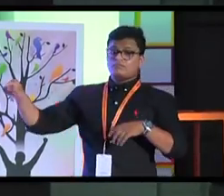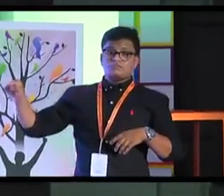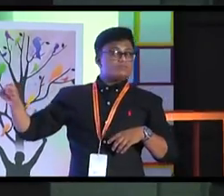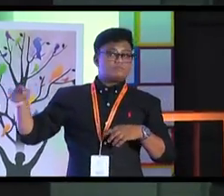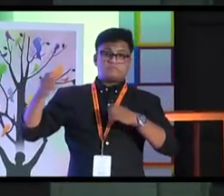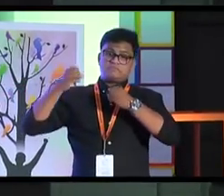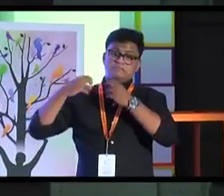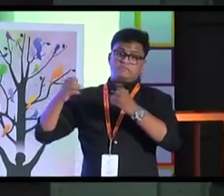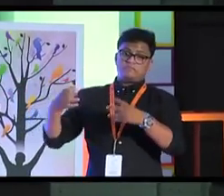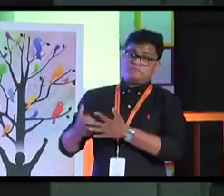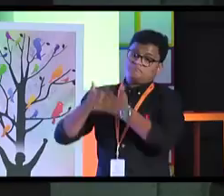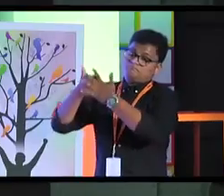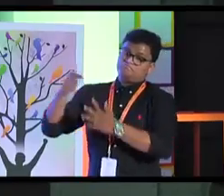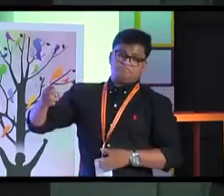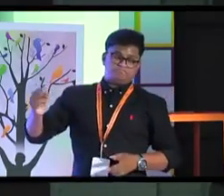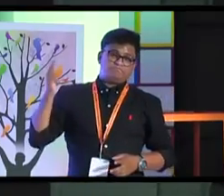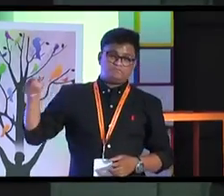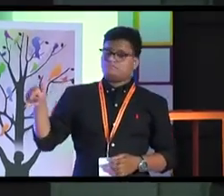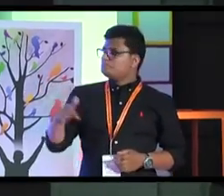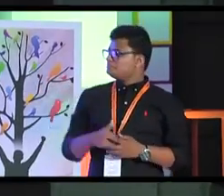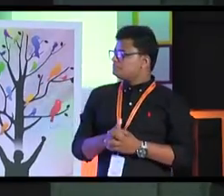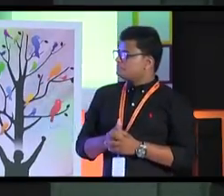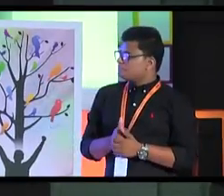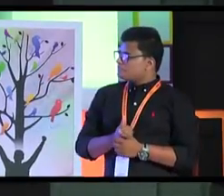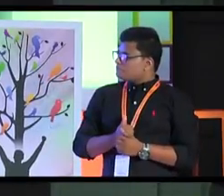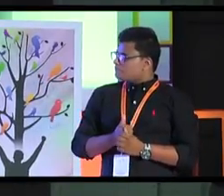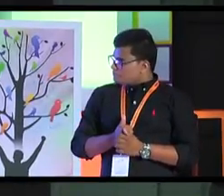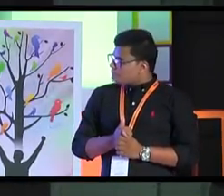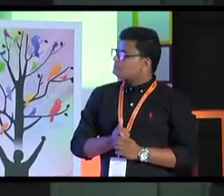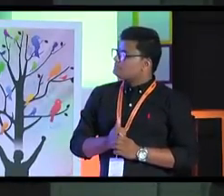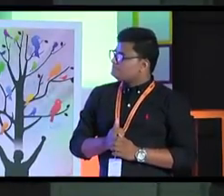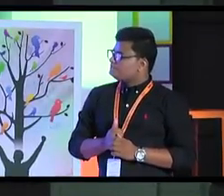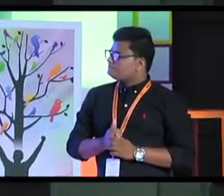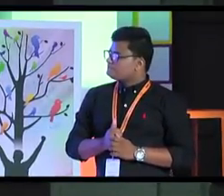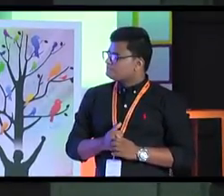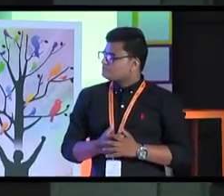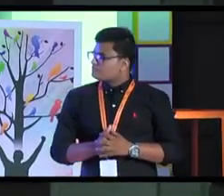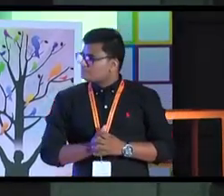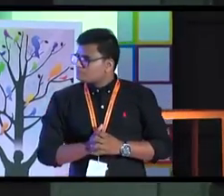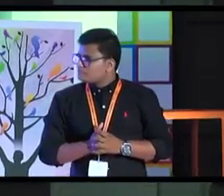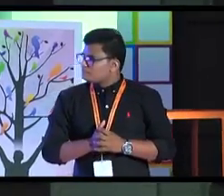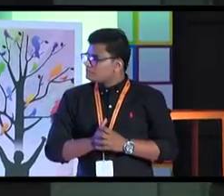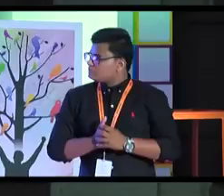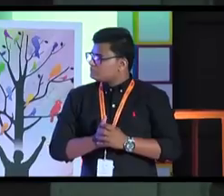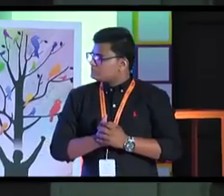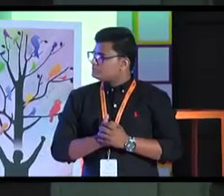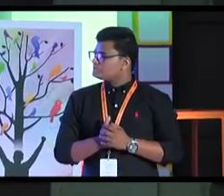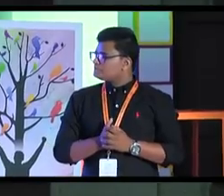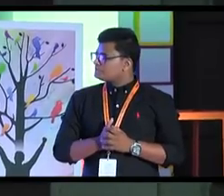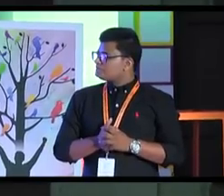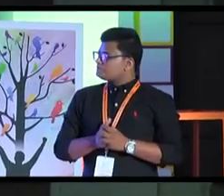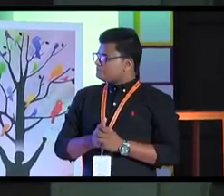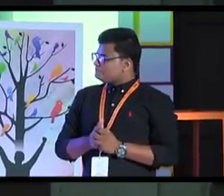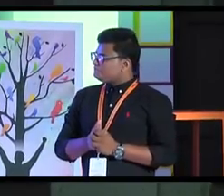11,000 specially able people. The only prime minister, I think, in the world who would have taken this initiative such a big way. That should be noted. So that